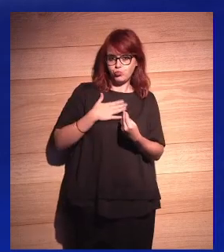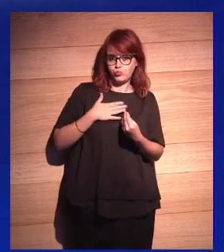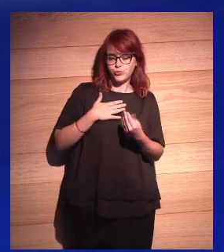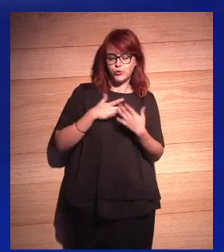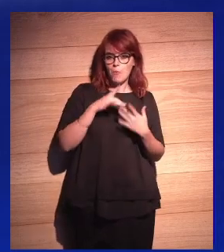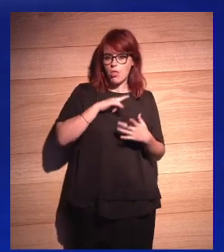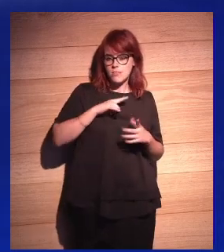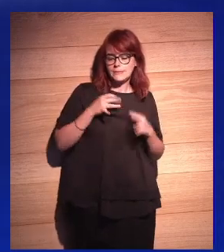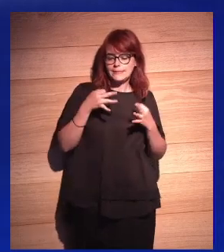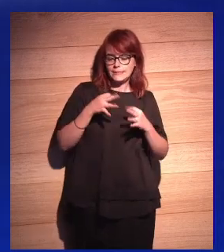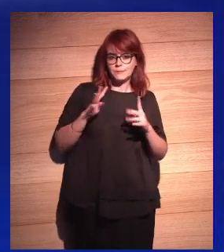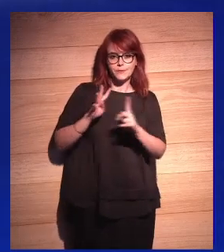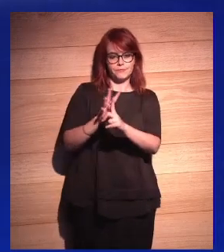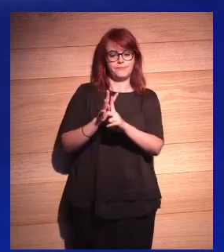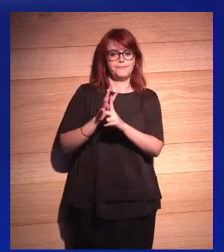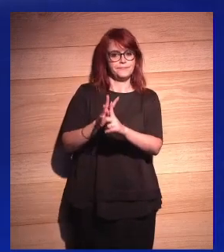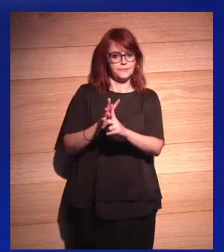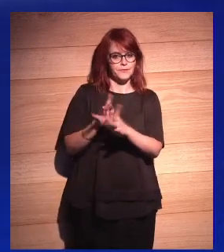with me